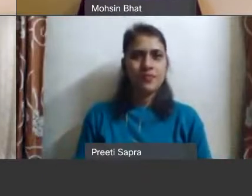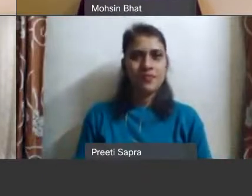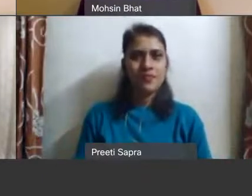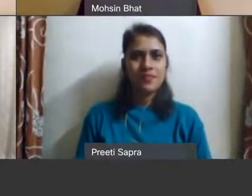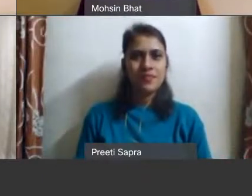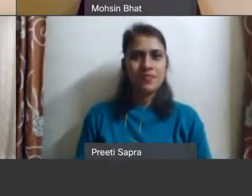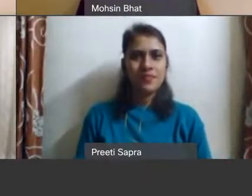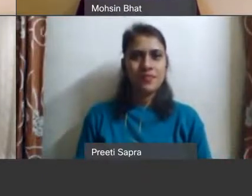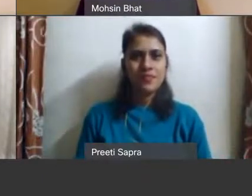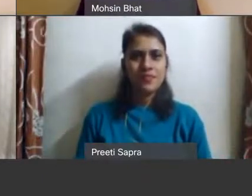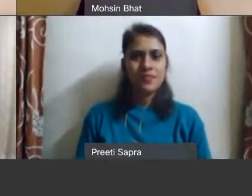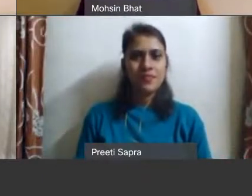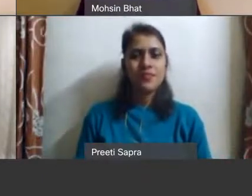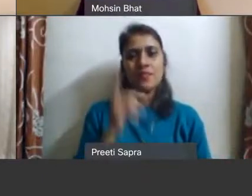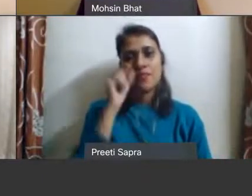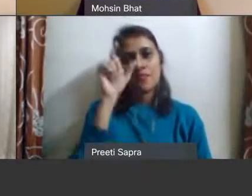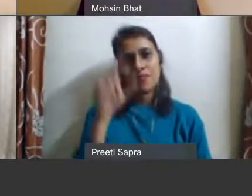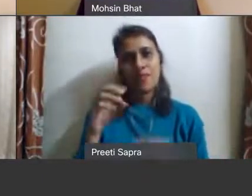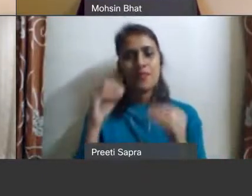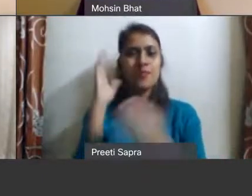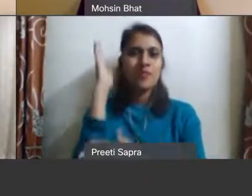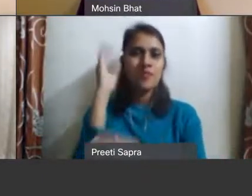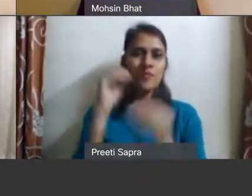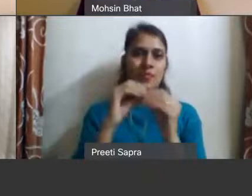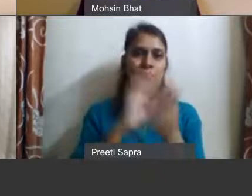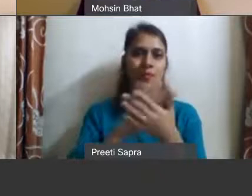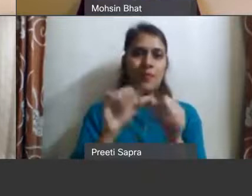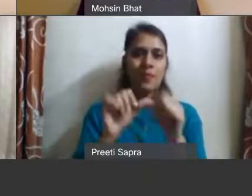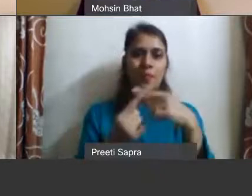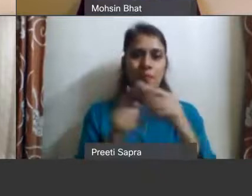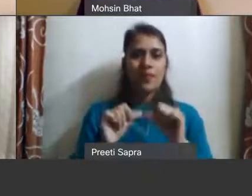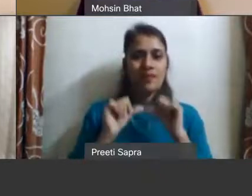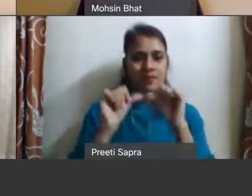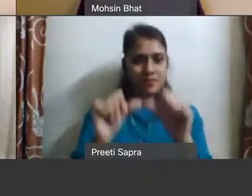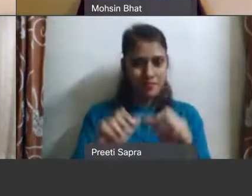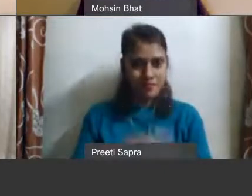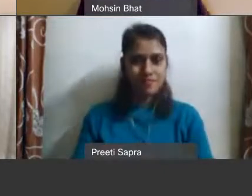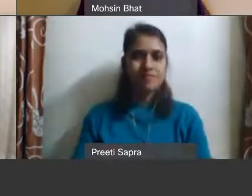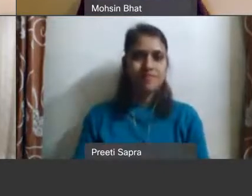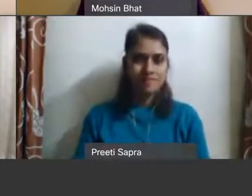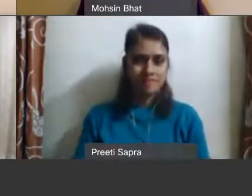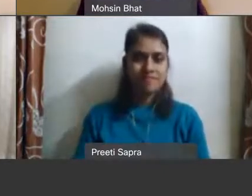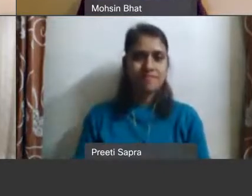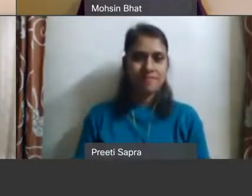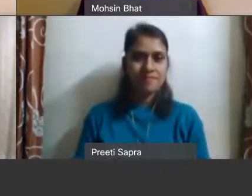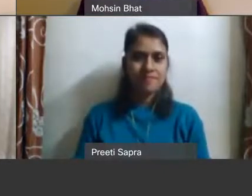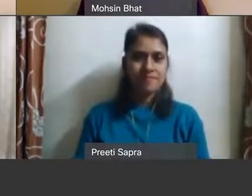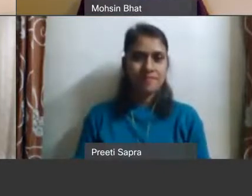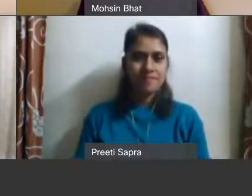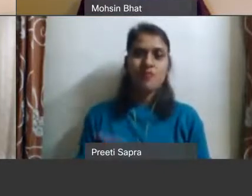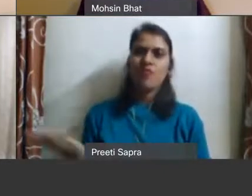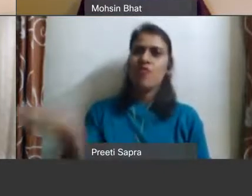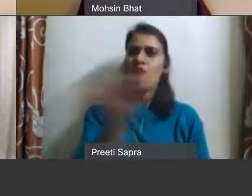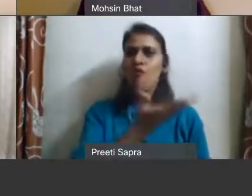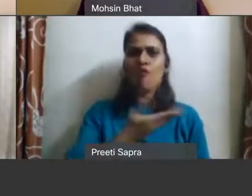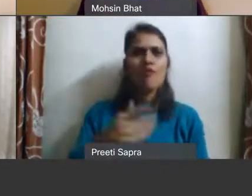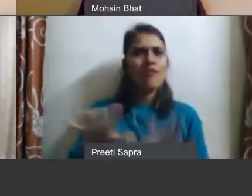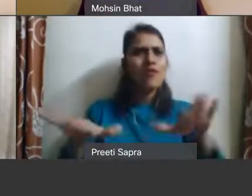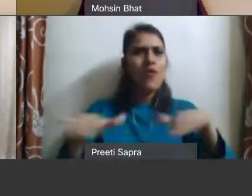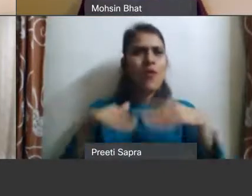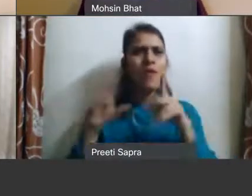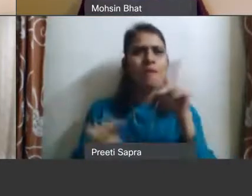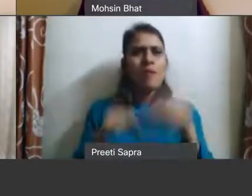Lalit, it's a pleasure to be speaking to you and through you with everybody else in the audience,